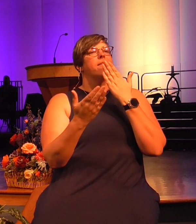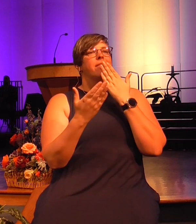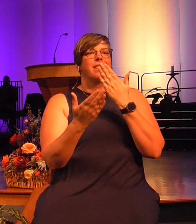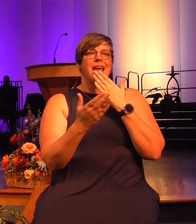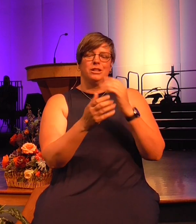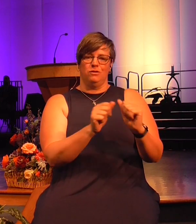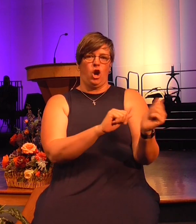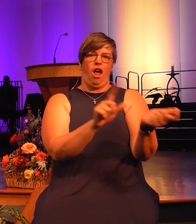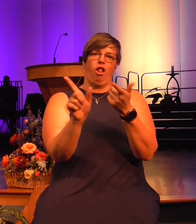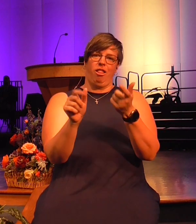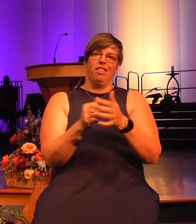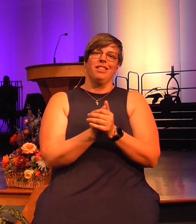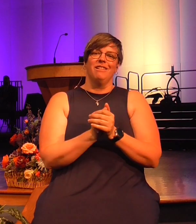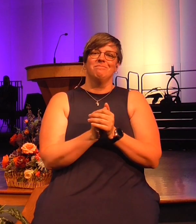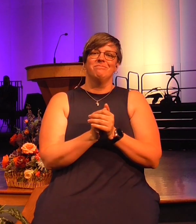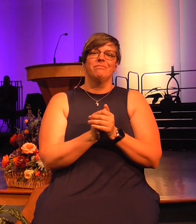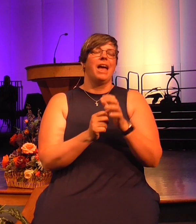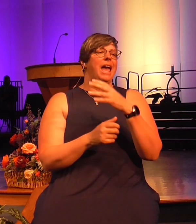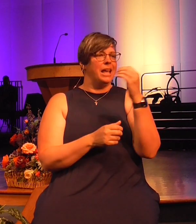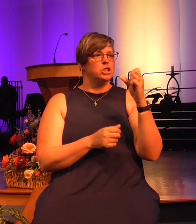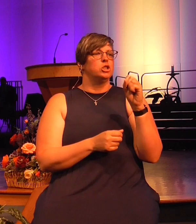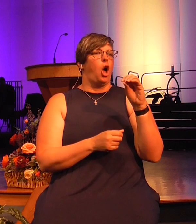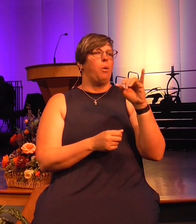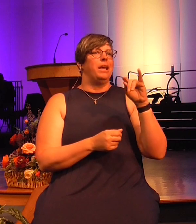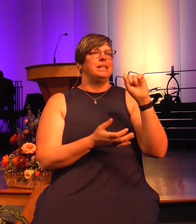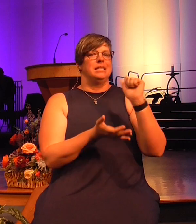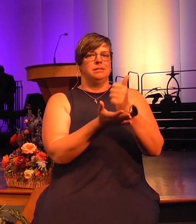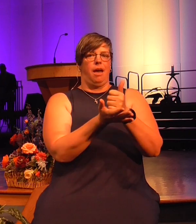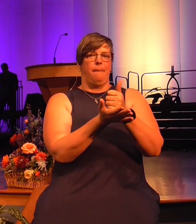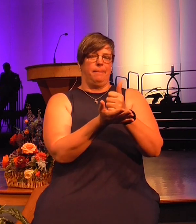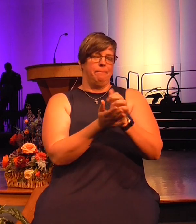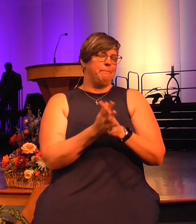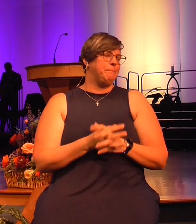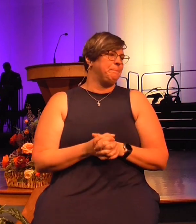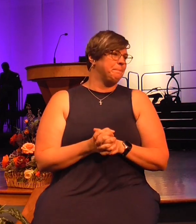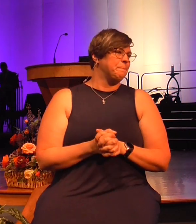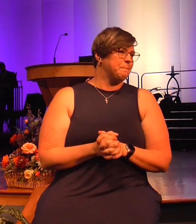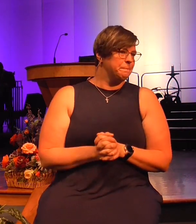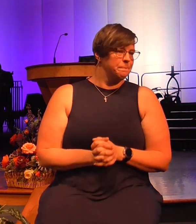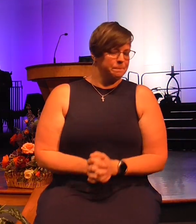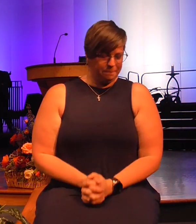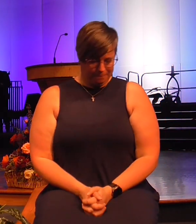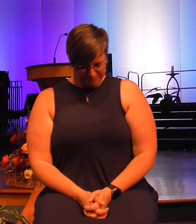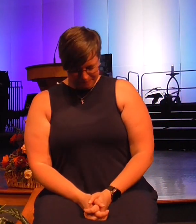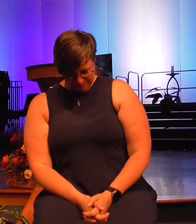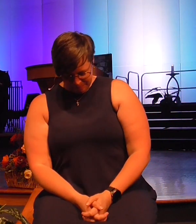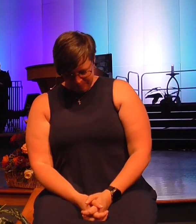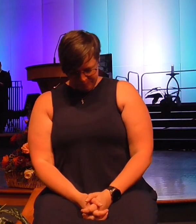give thanks for all of it. And so it is. Amen.